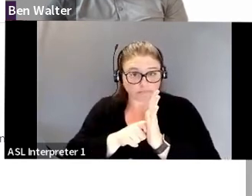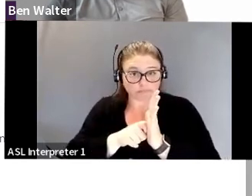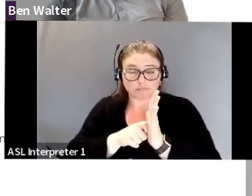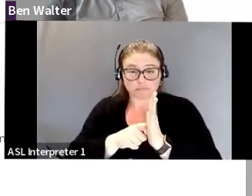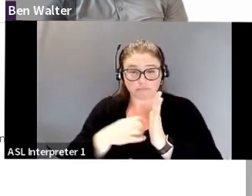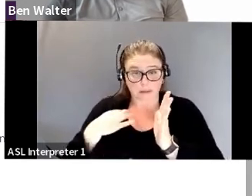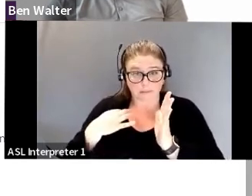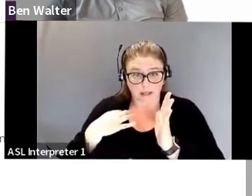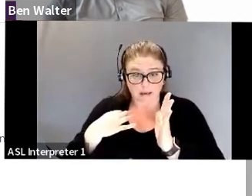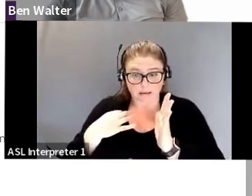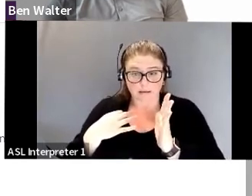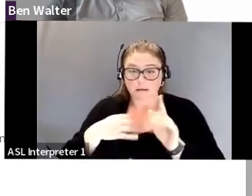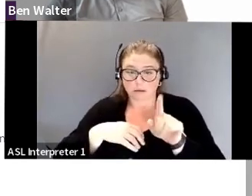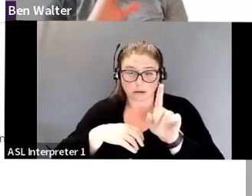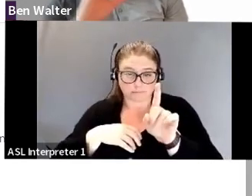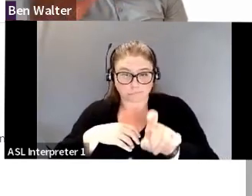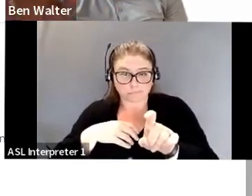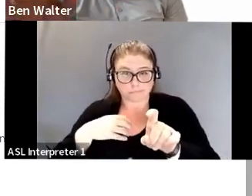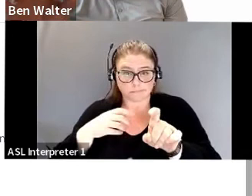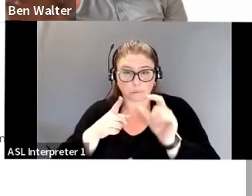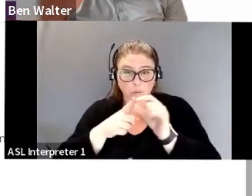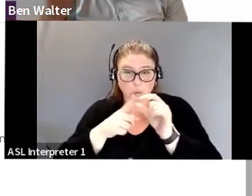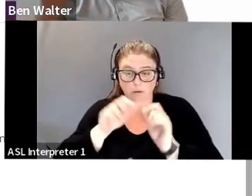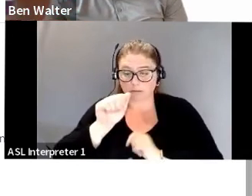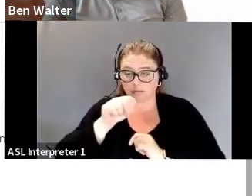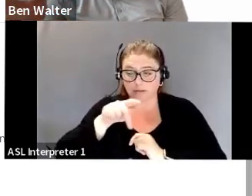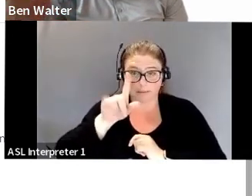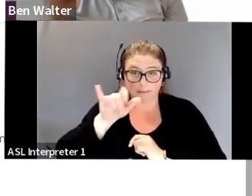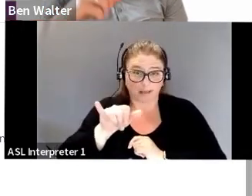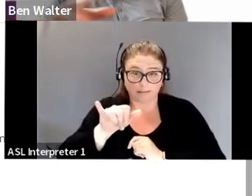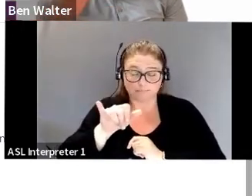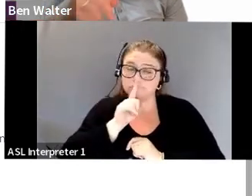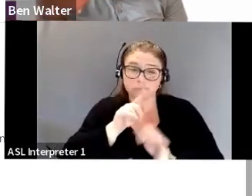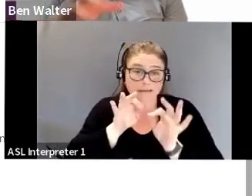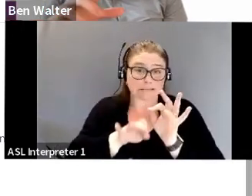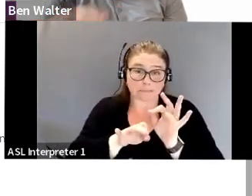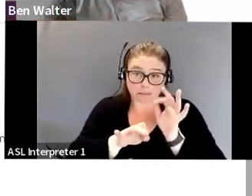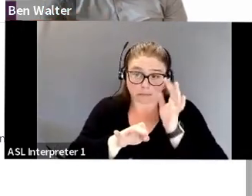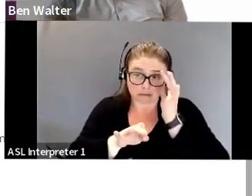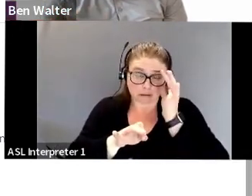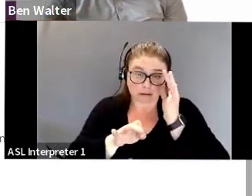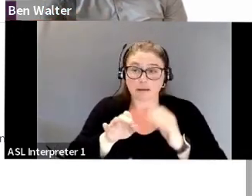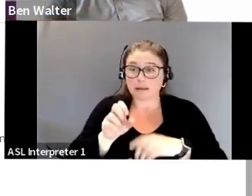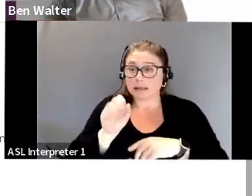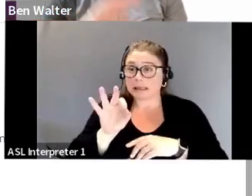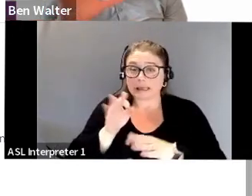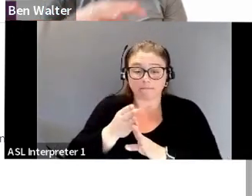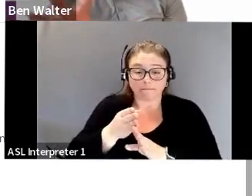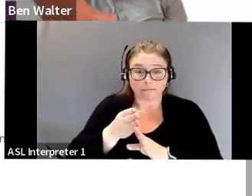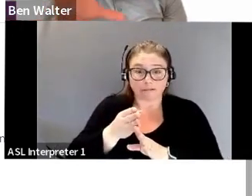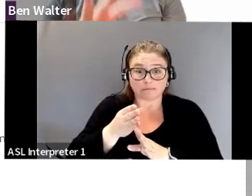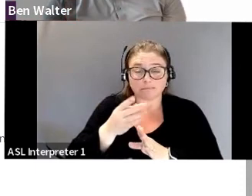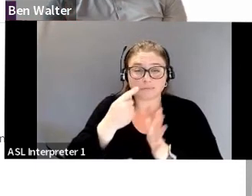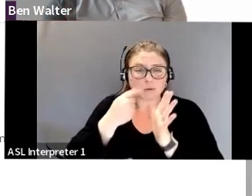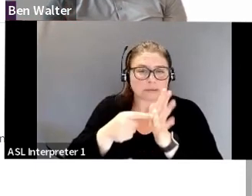you want to apply to is click that apply button. Super simple. And the great thing is if you use what we've seen on screen here so far in terms of